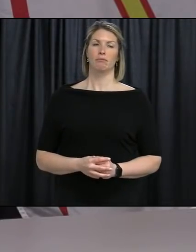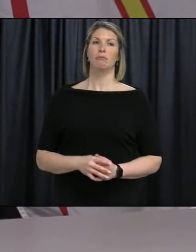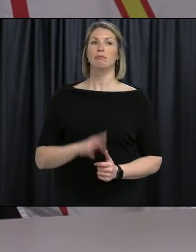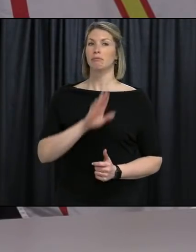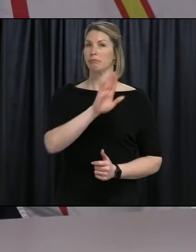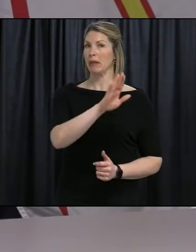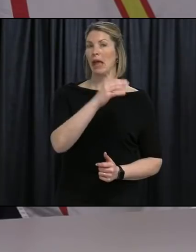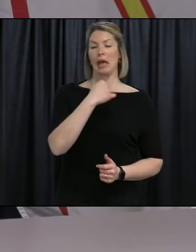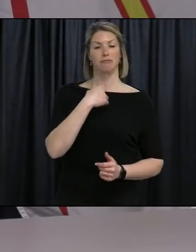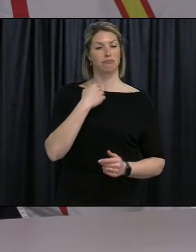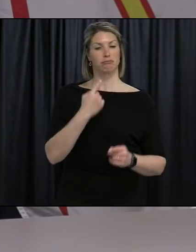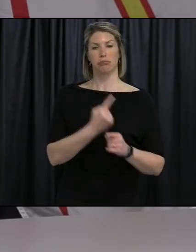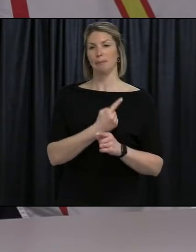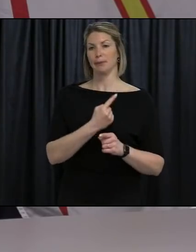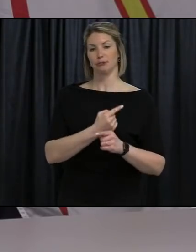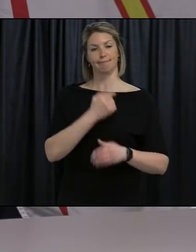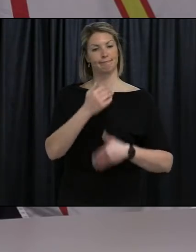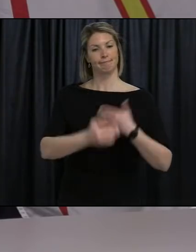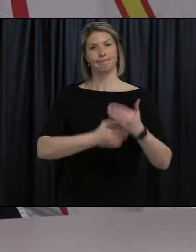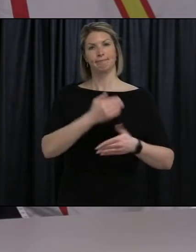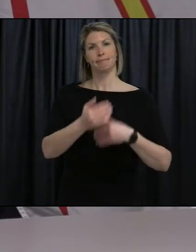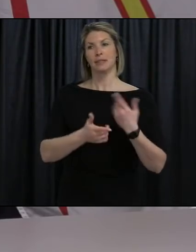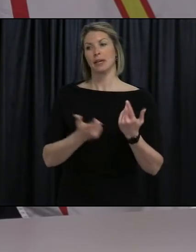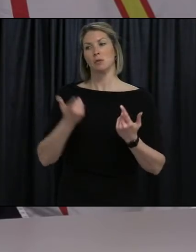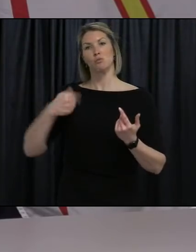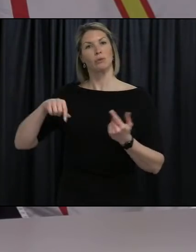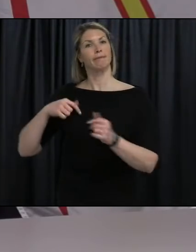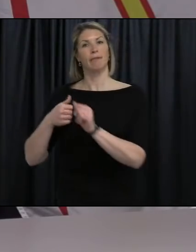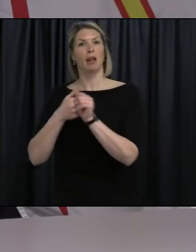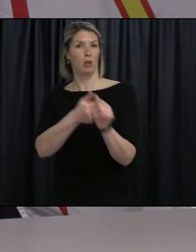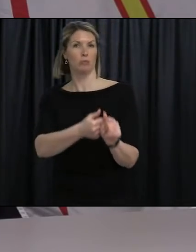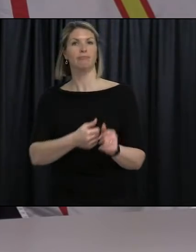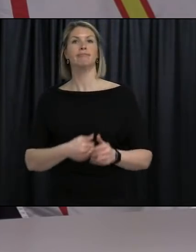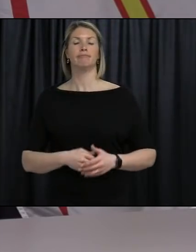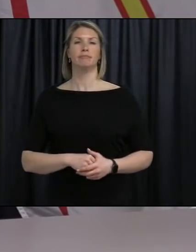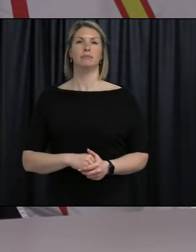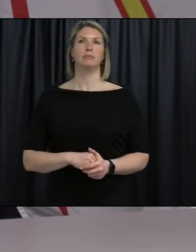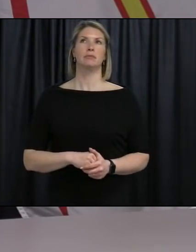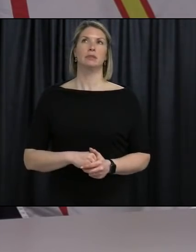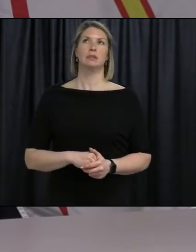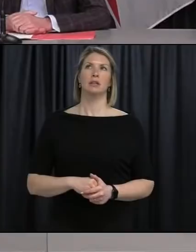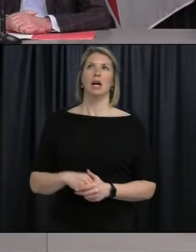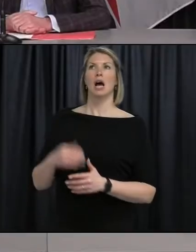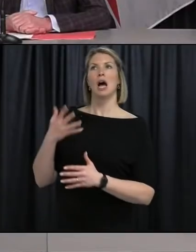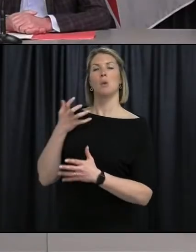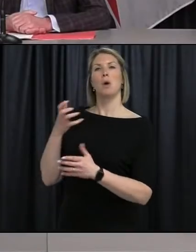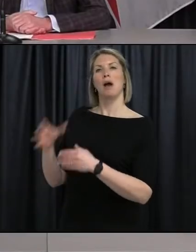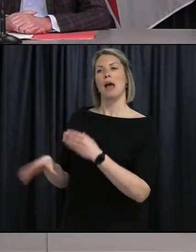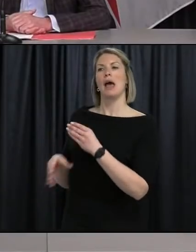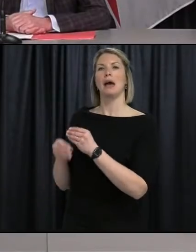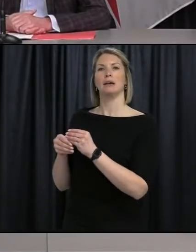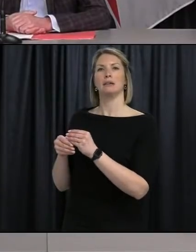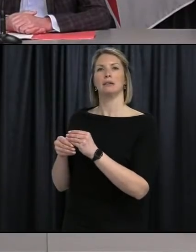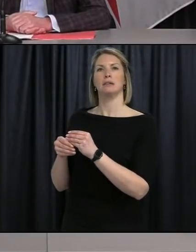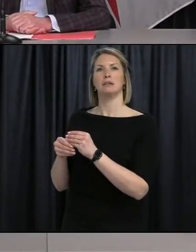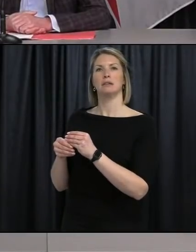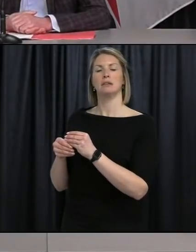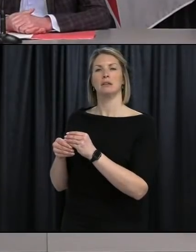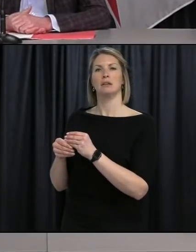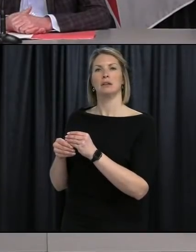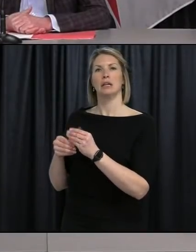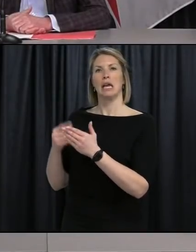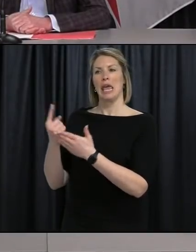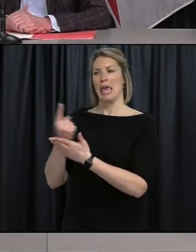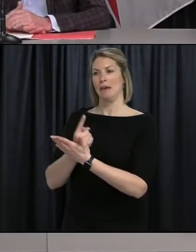processes in place and are working through those. And Richard, I would just add that we have a weekly